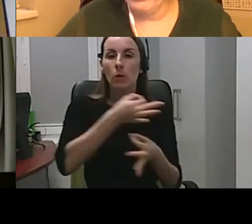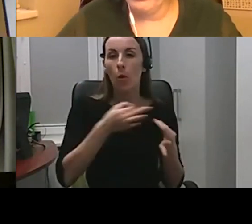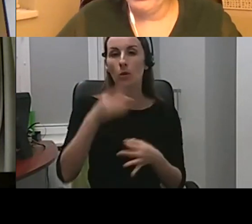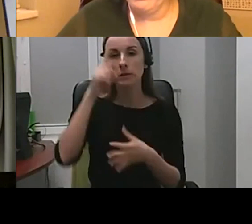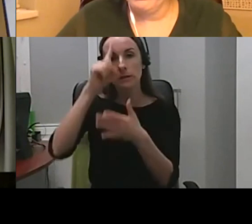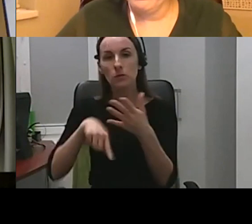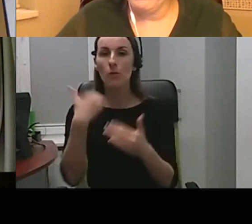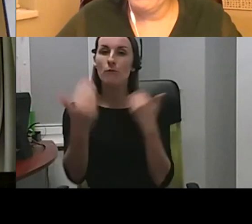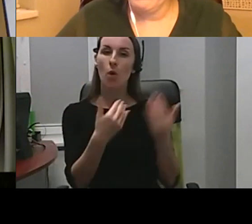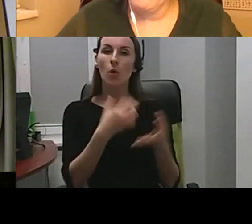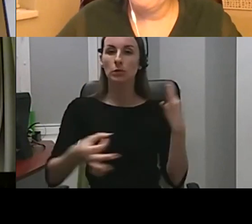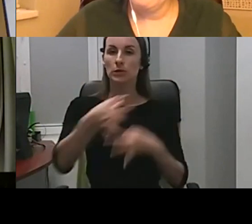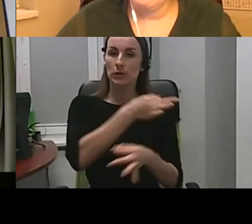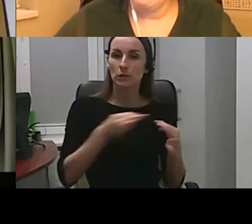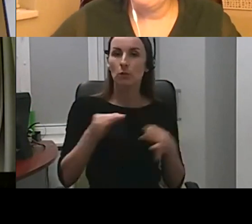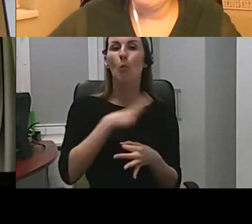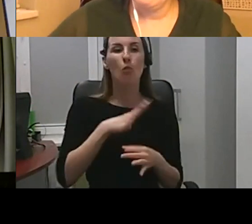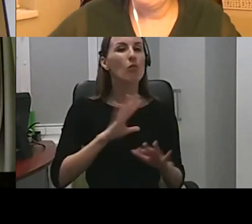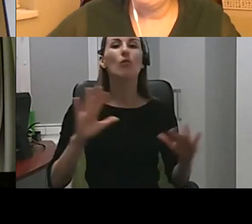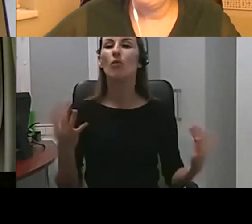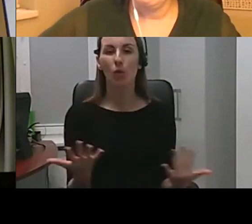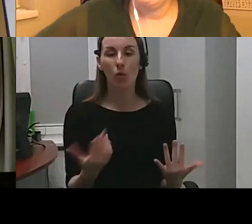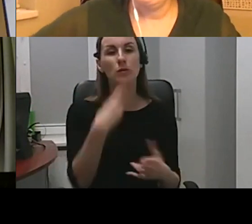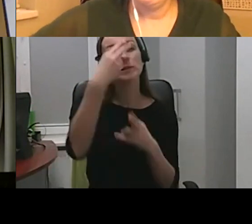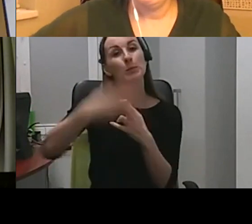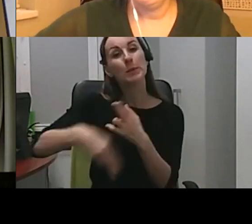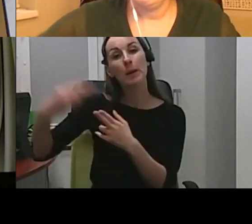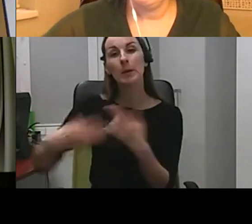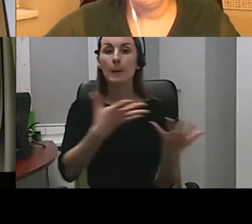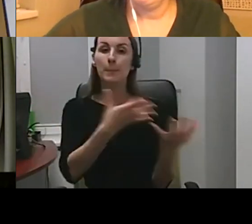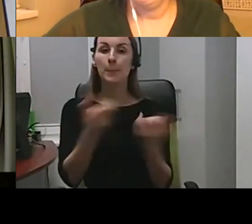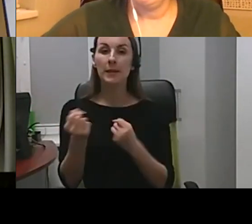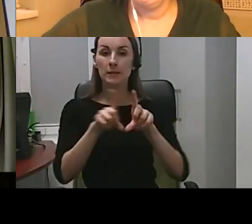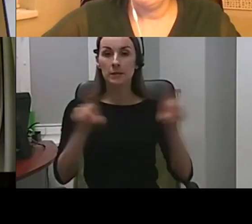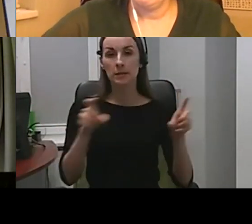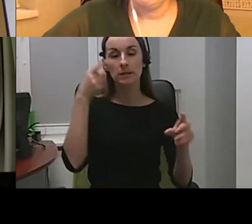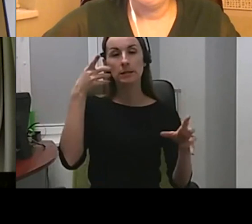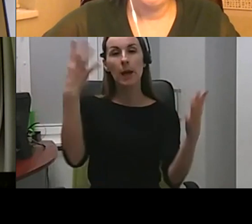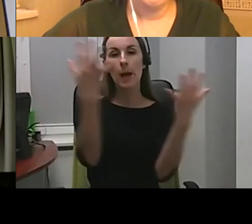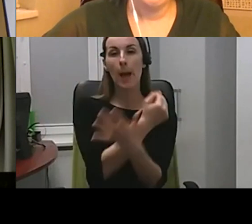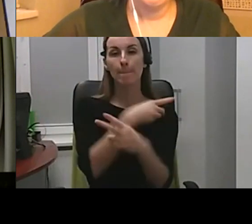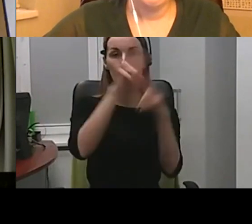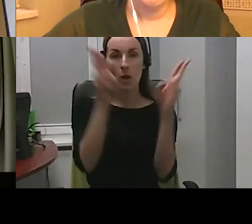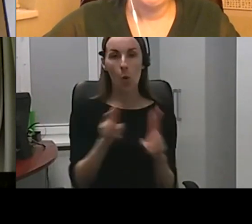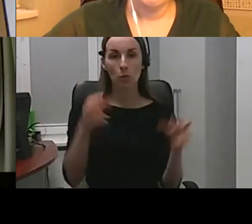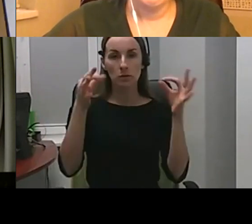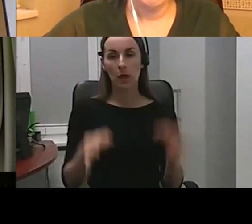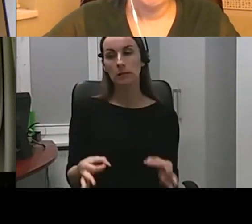law work and contribute to the change in Belarus, protecting human rights and democracy, they would